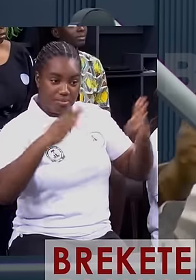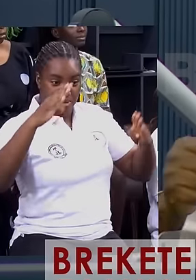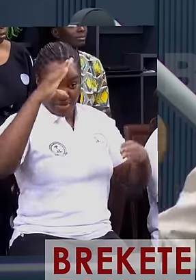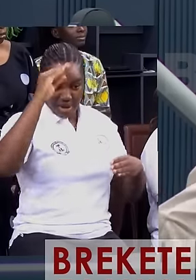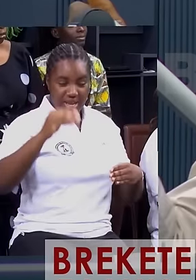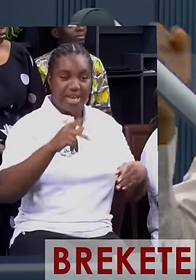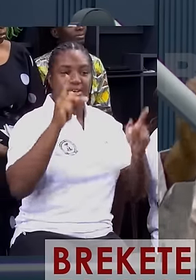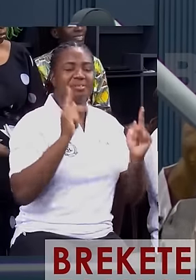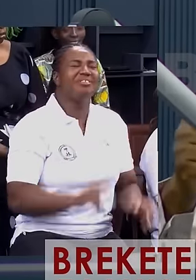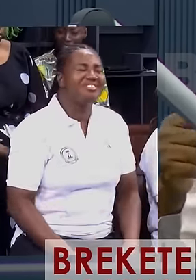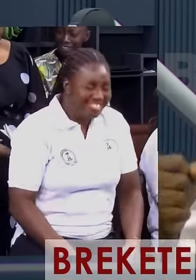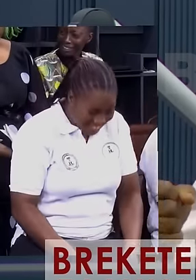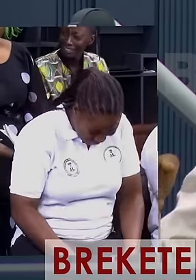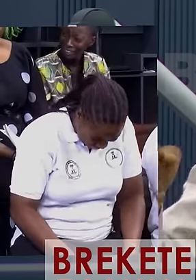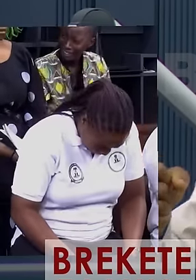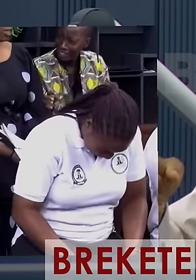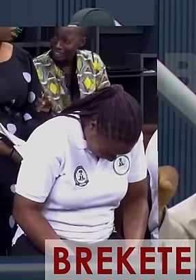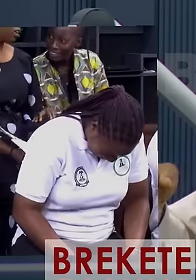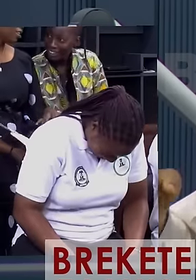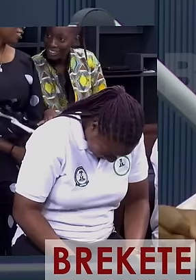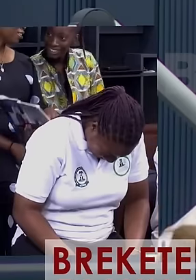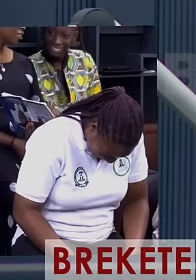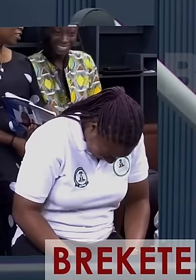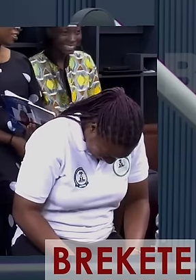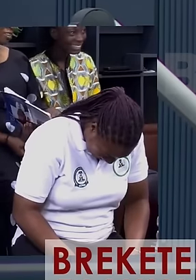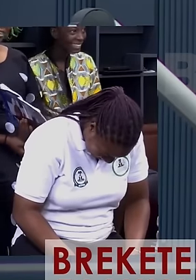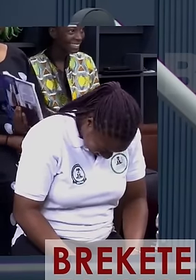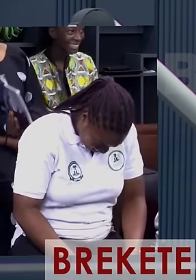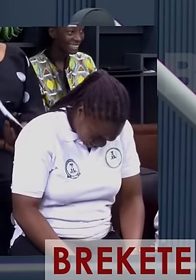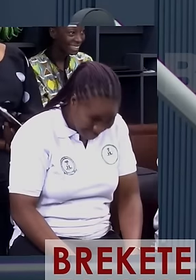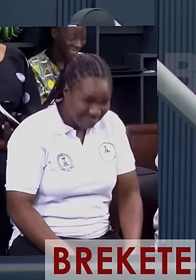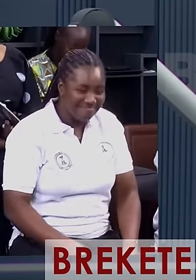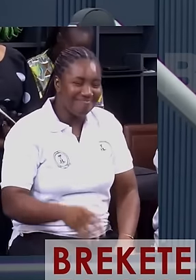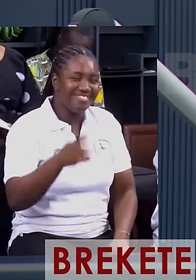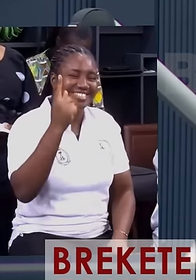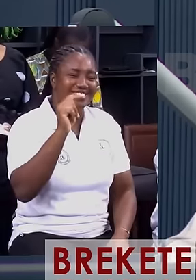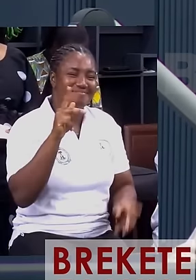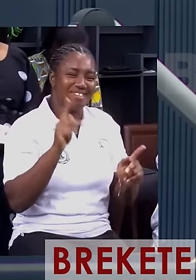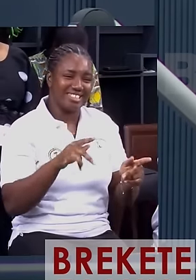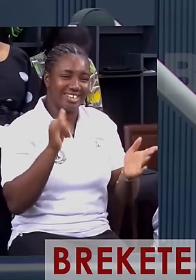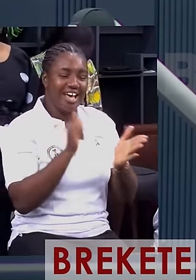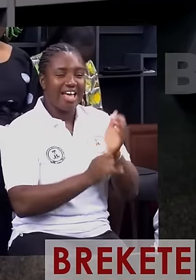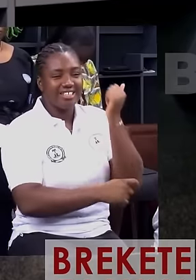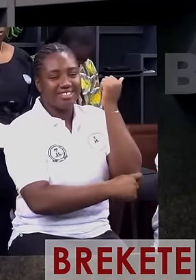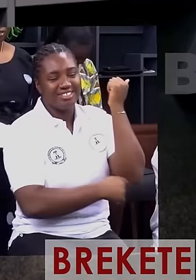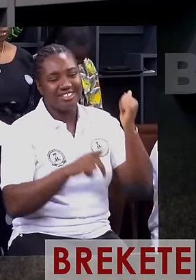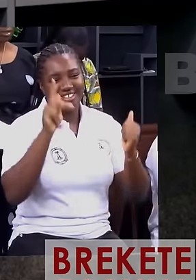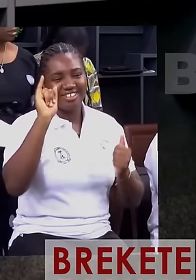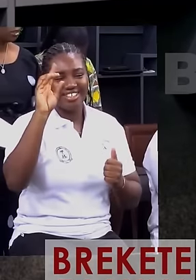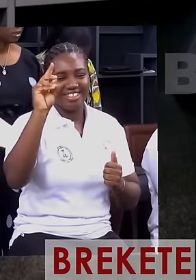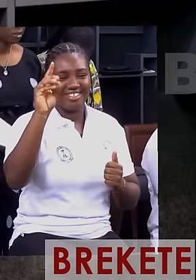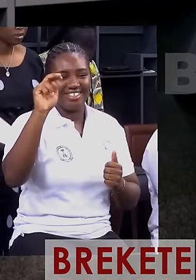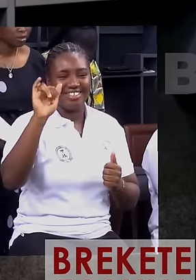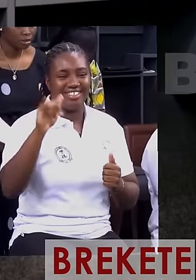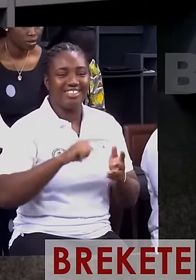kidney can't they pursue them. They can't they pursue kidney. Now, so you need two surgeries need to be going on at the